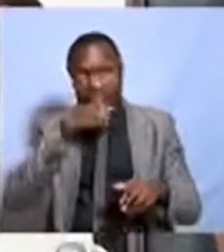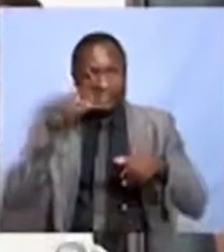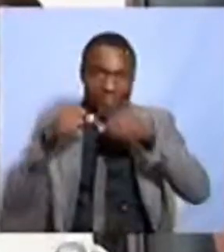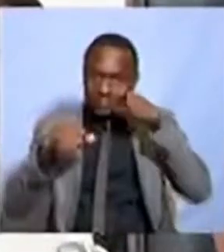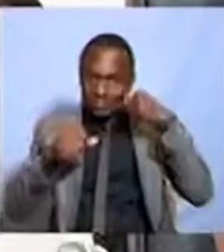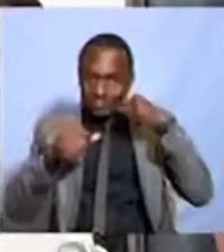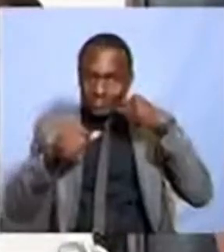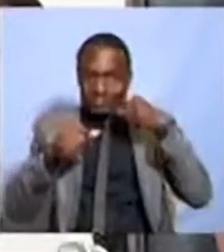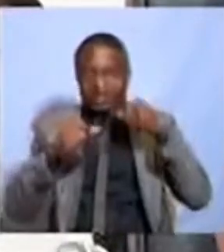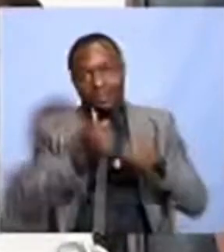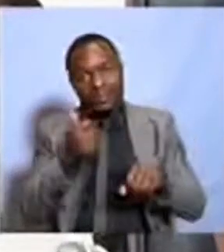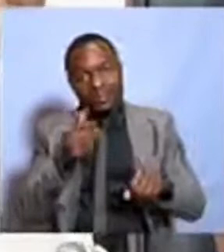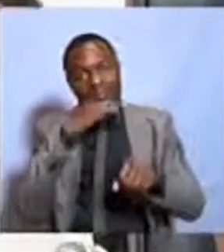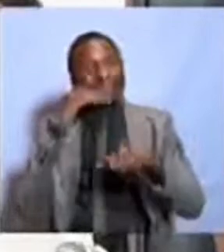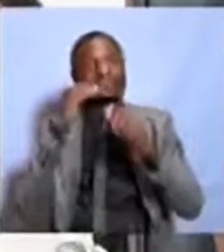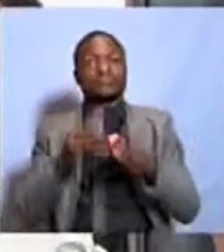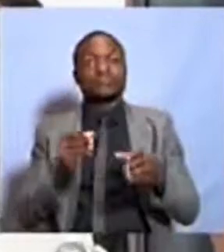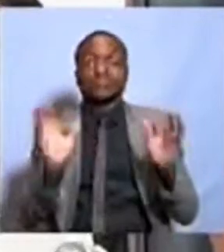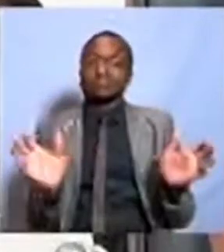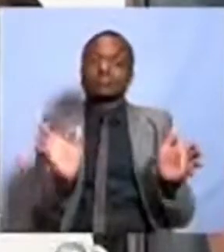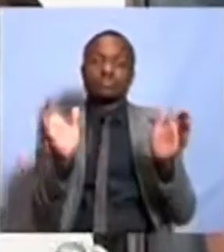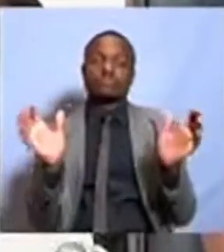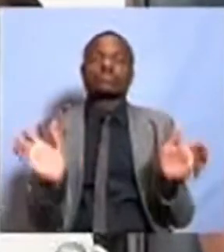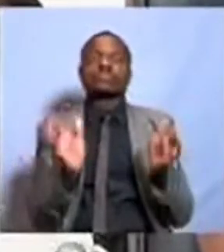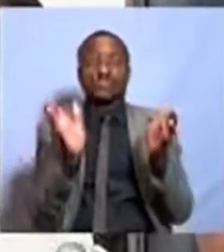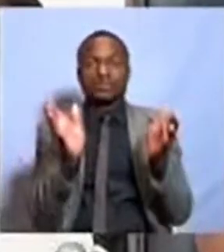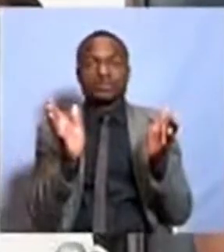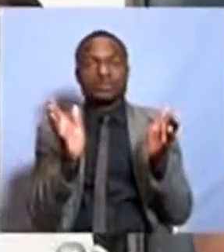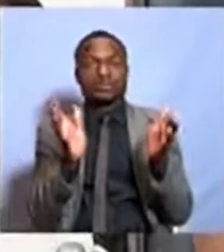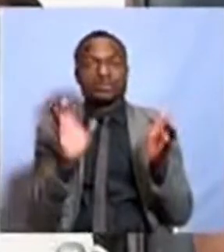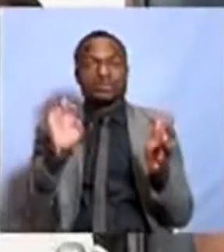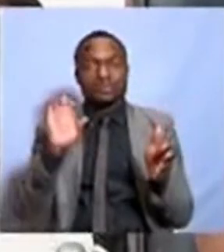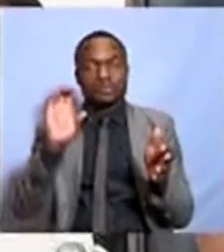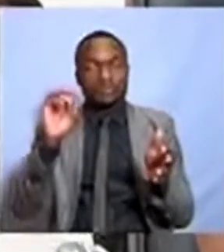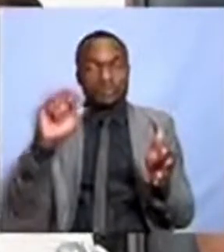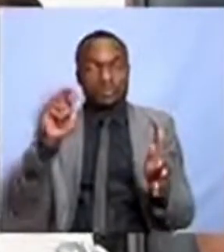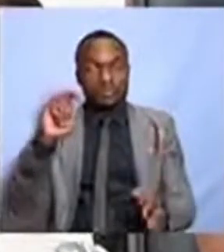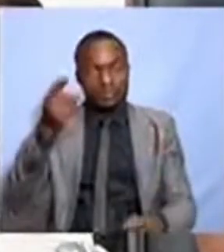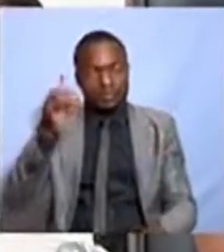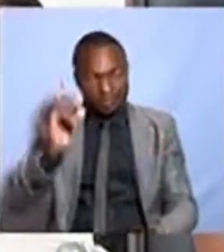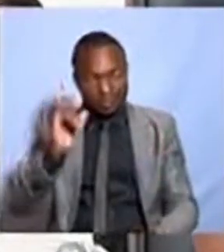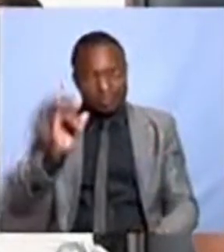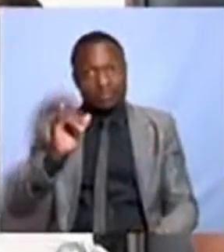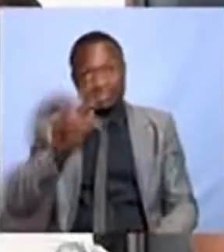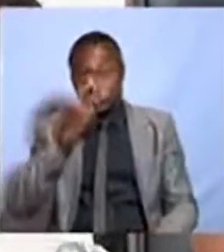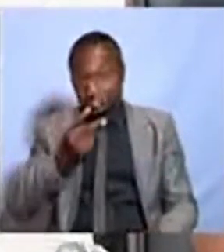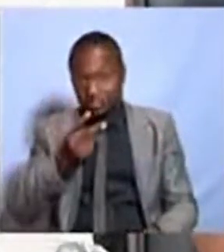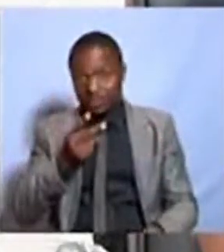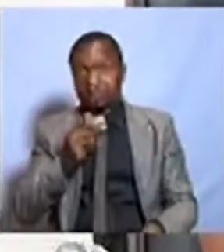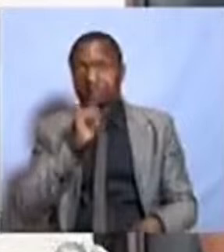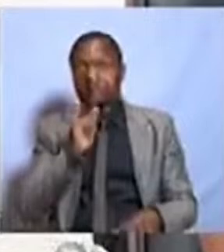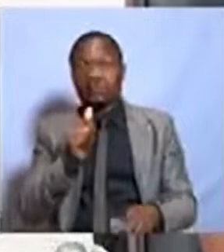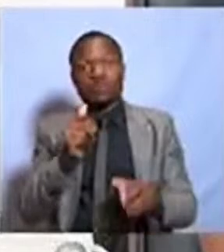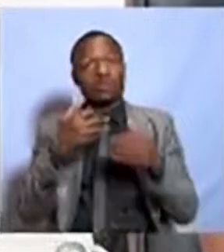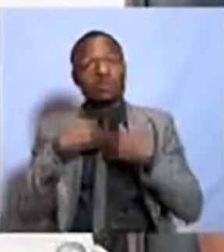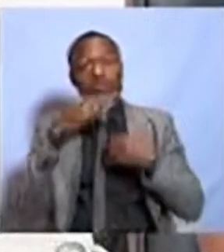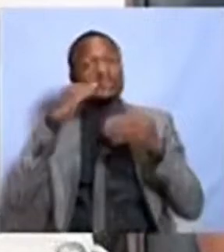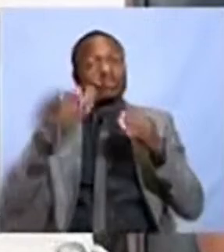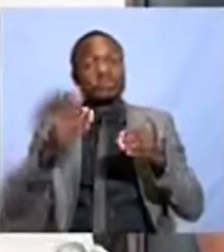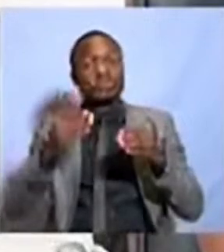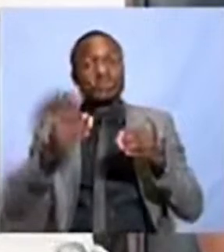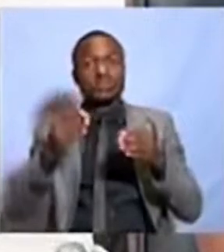extension farmers and the like, and continue promoting agroecology. So it's the root cause we're supposed to look at, and not always having the farmer versus